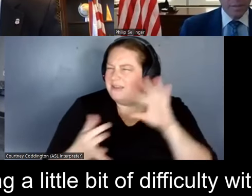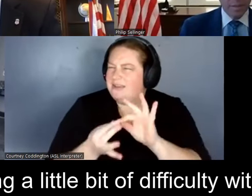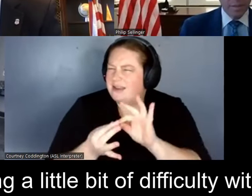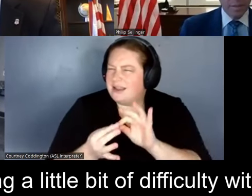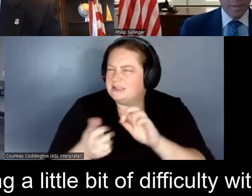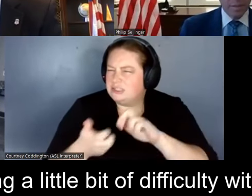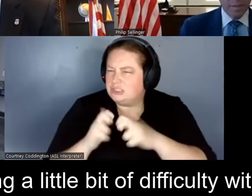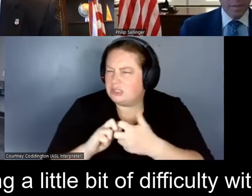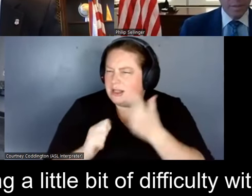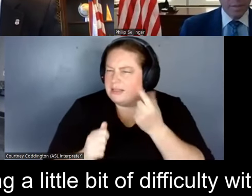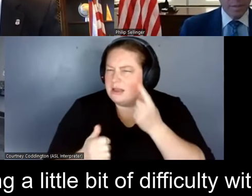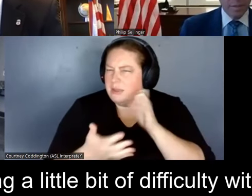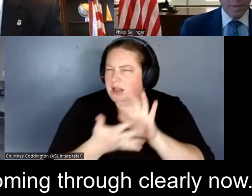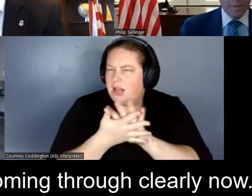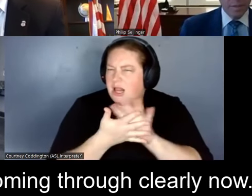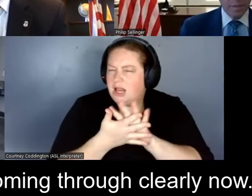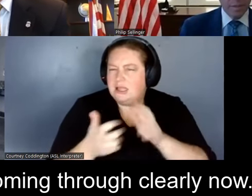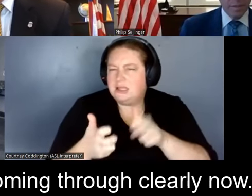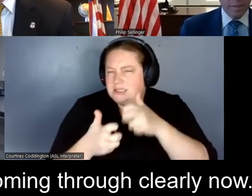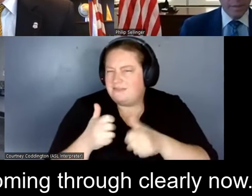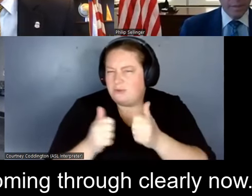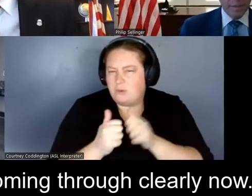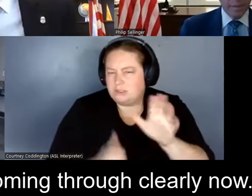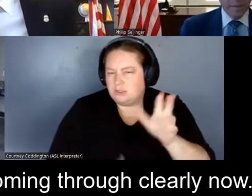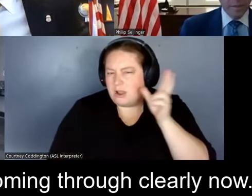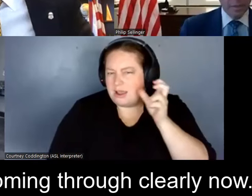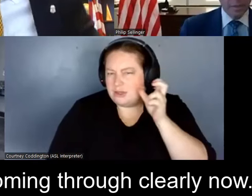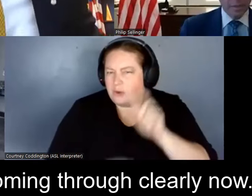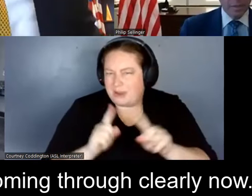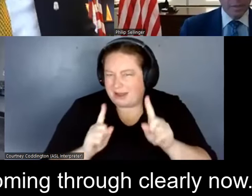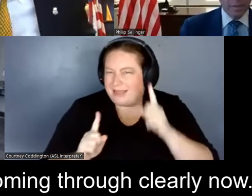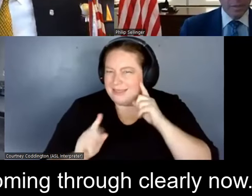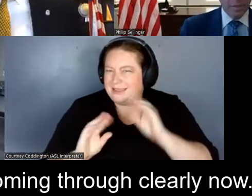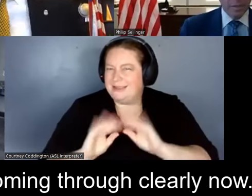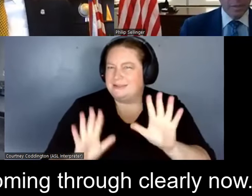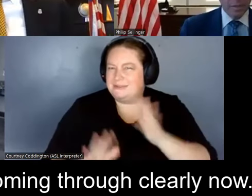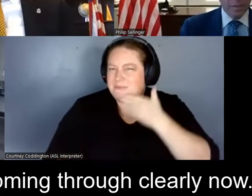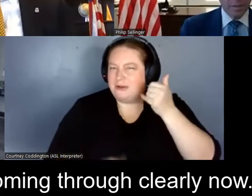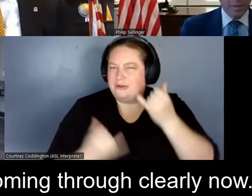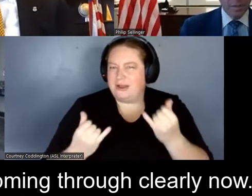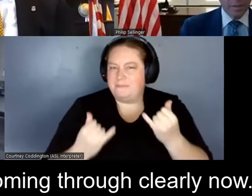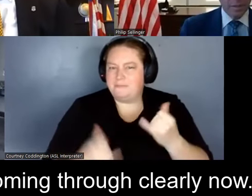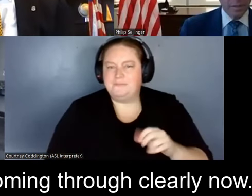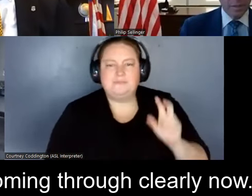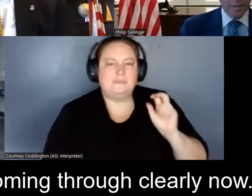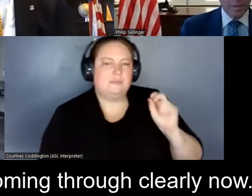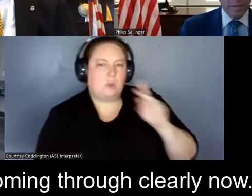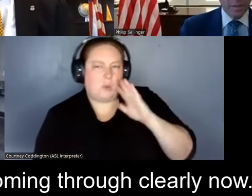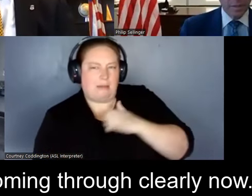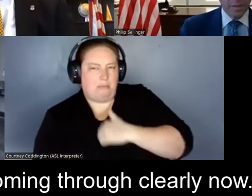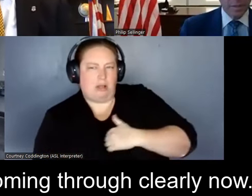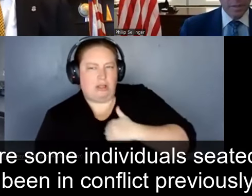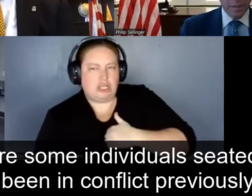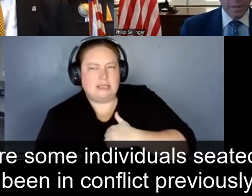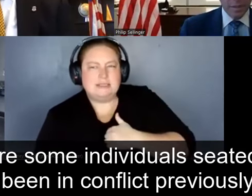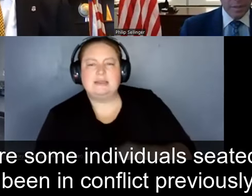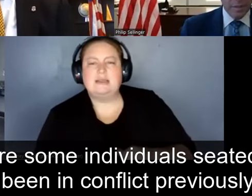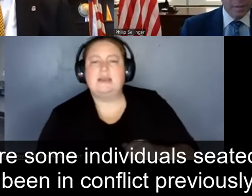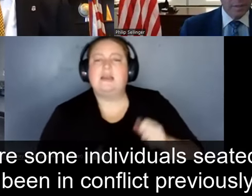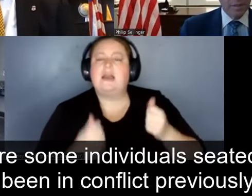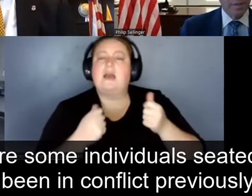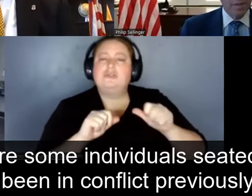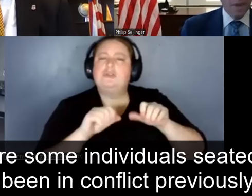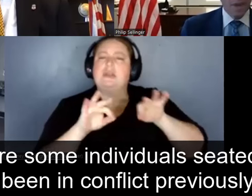We were having a little bit of difficulty with your audio, but I think you're coming through clear now. Okay, I apologize. So I was trying to explain there